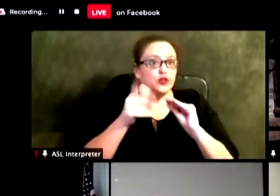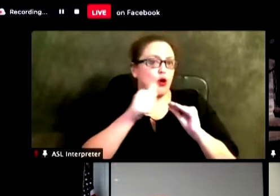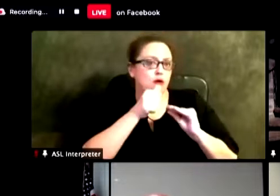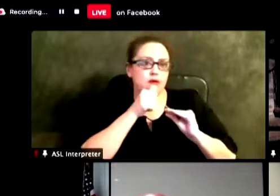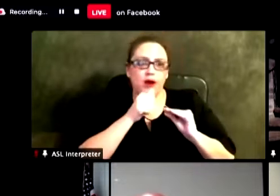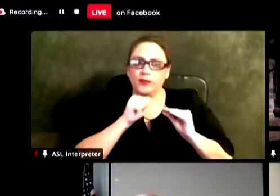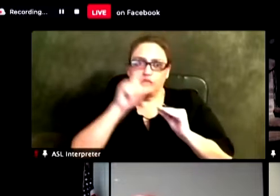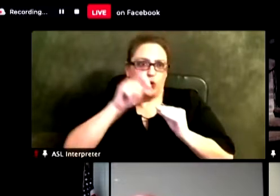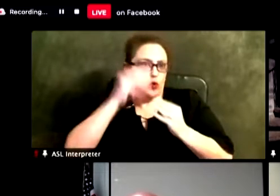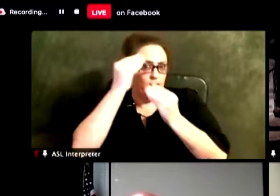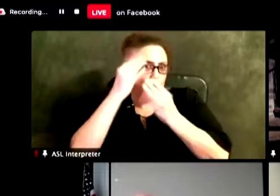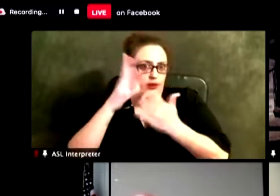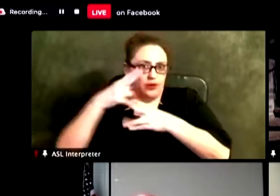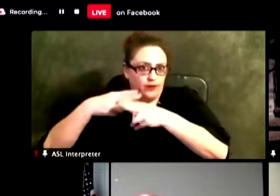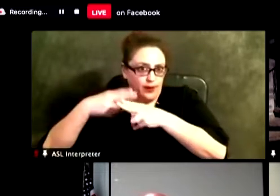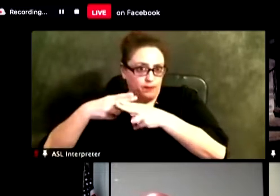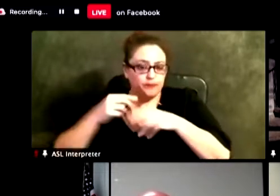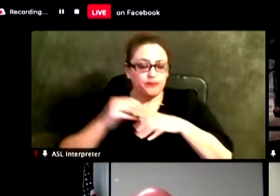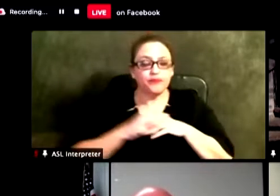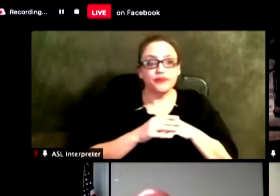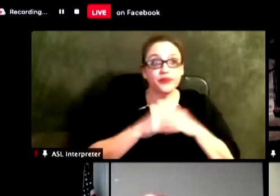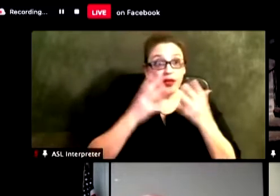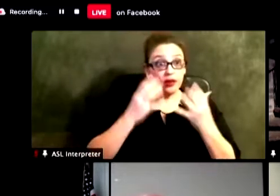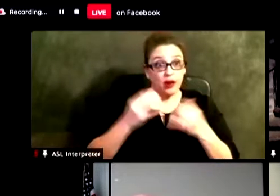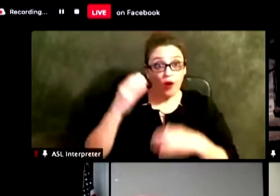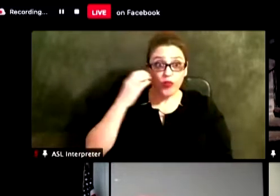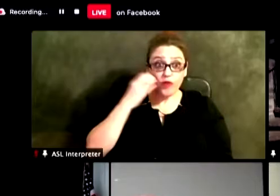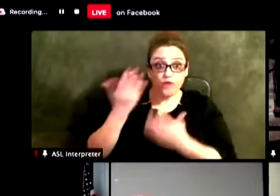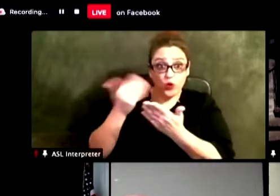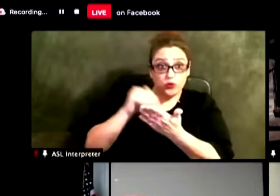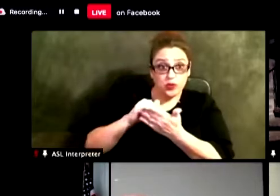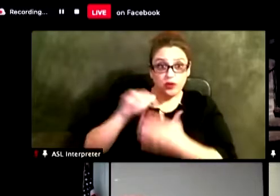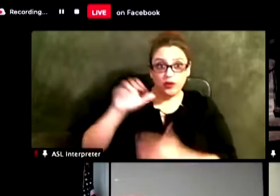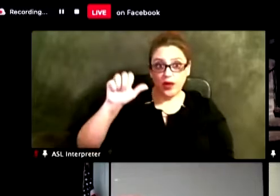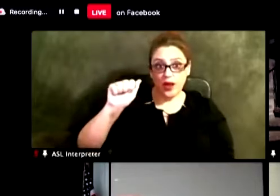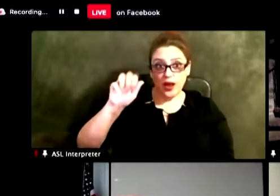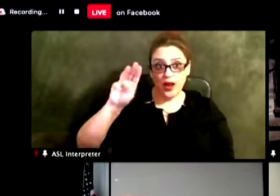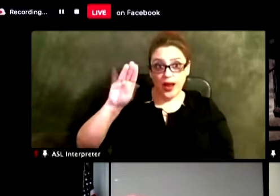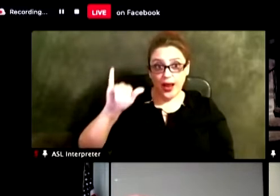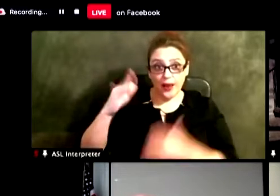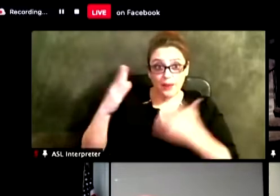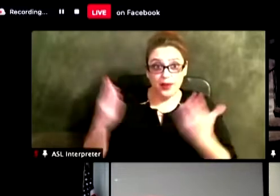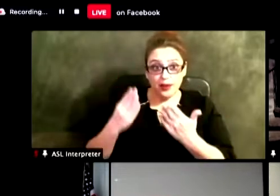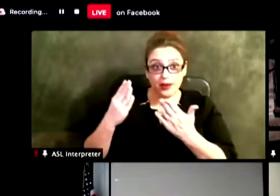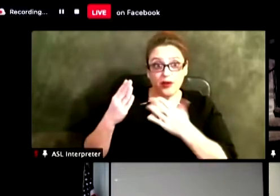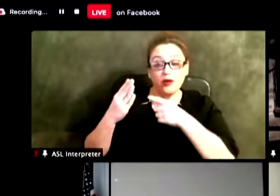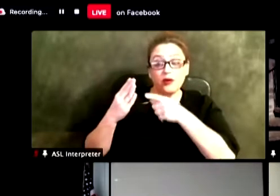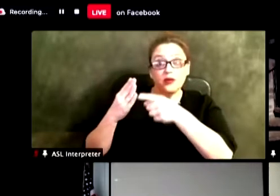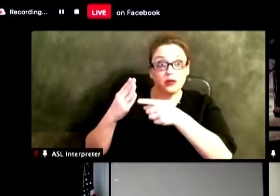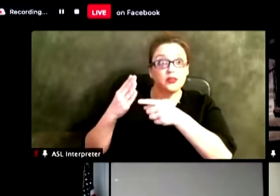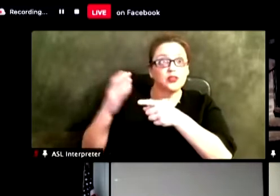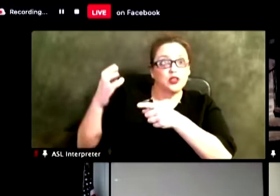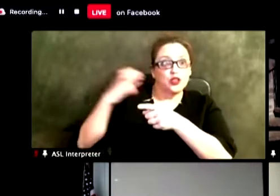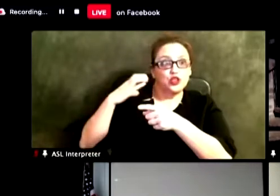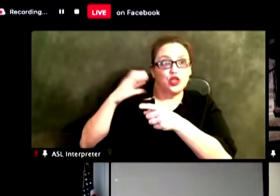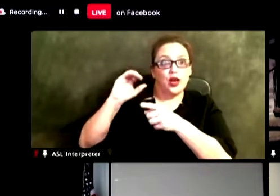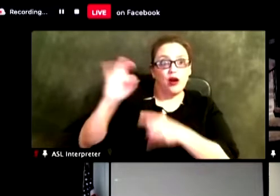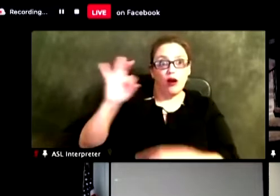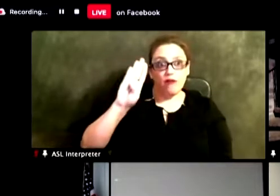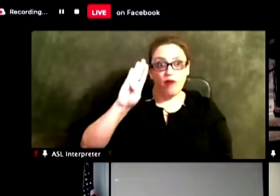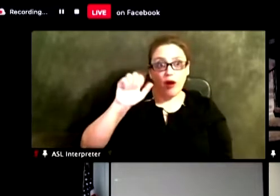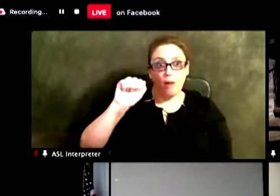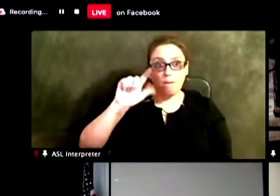a number of folks who are standing by, and I have Amy on the line who says she is the chair of the Ballpark Community Council. So, Amy,